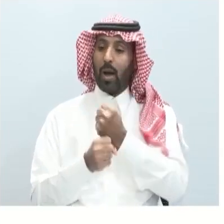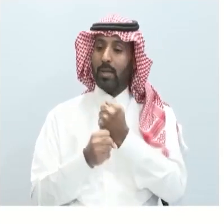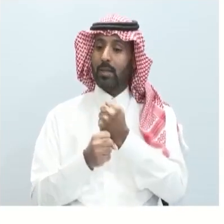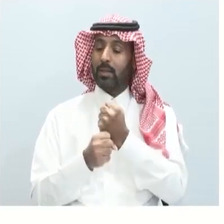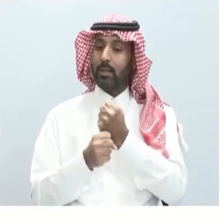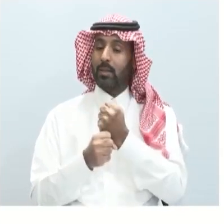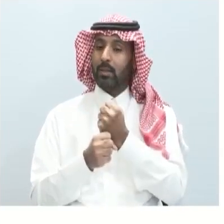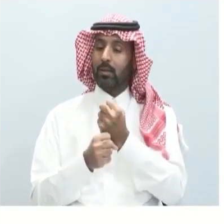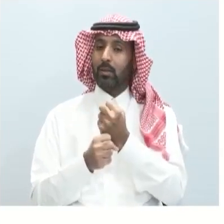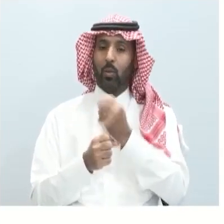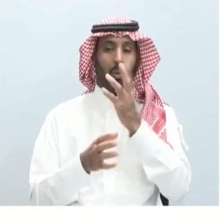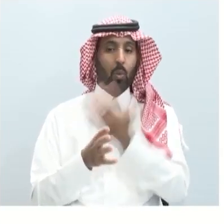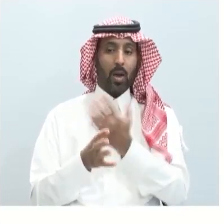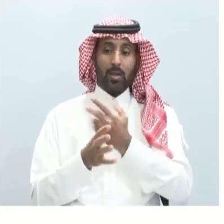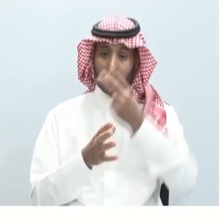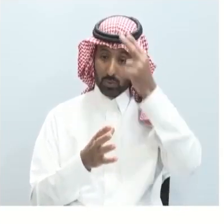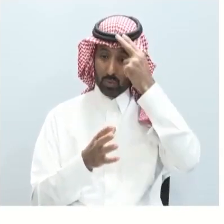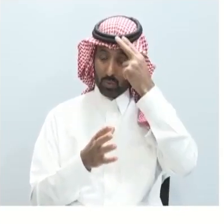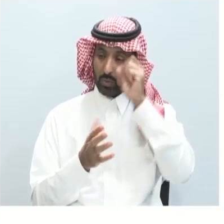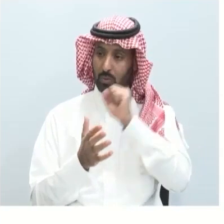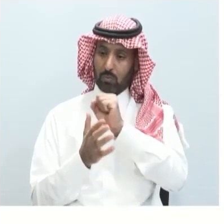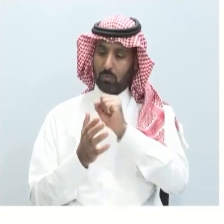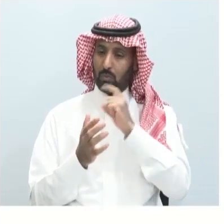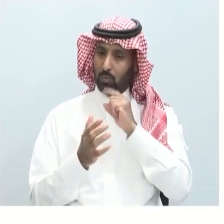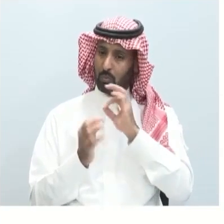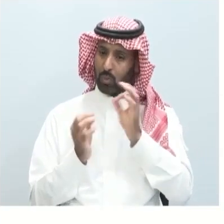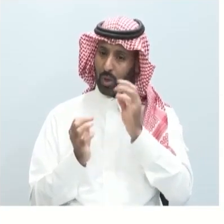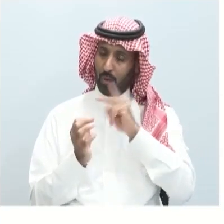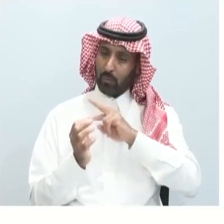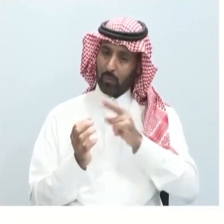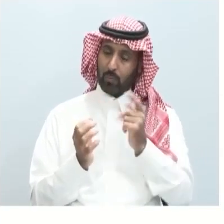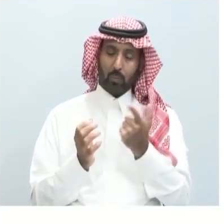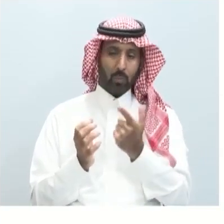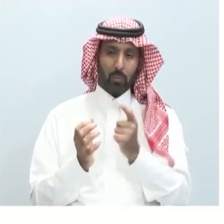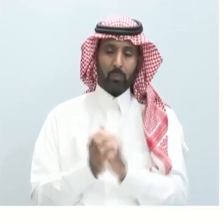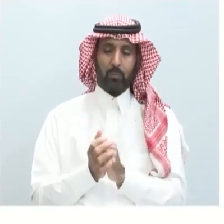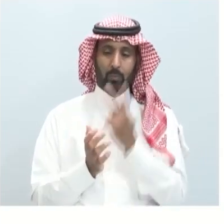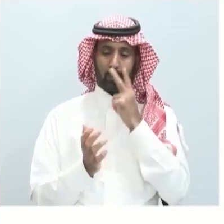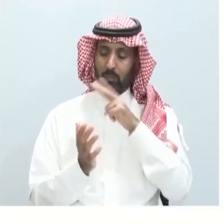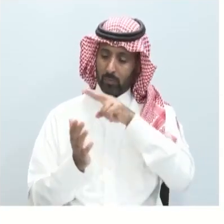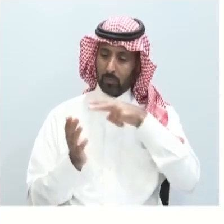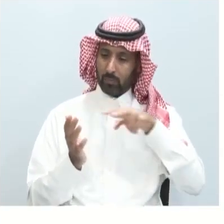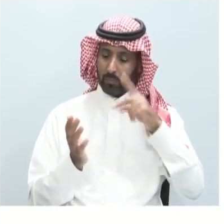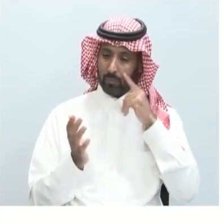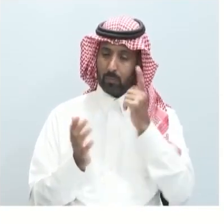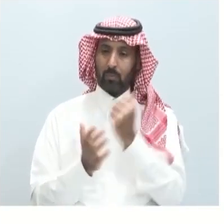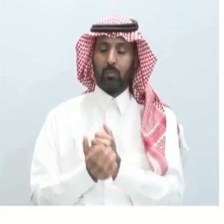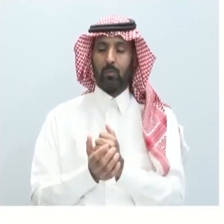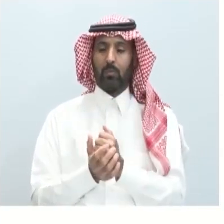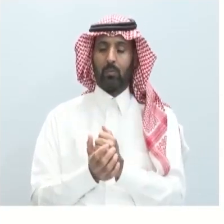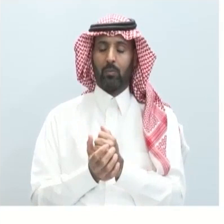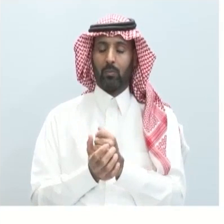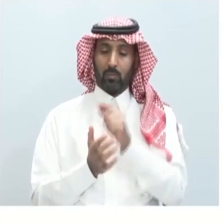Kingdom of Saudi Arabia special? Again, it says in the article here, you should focus on the looking for